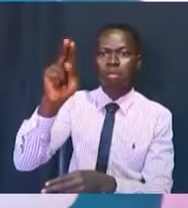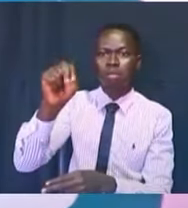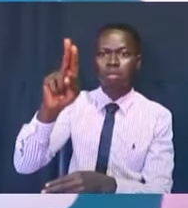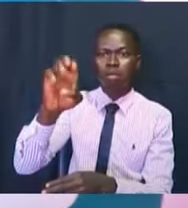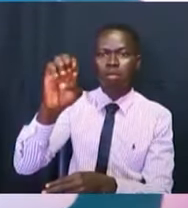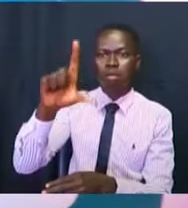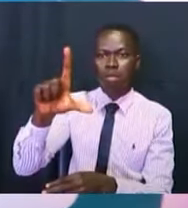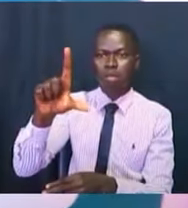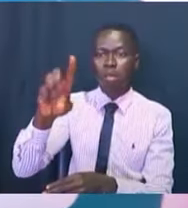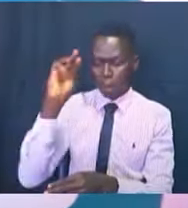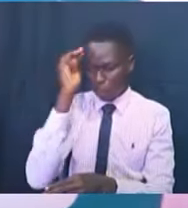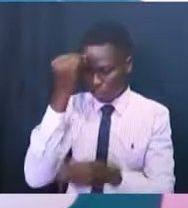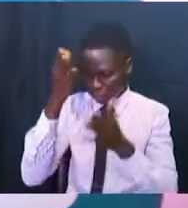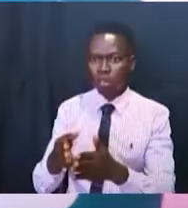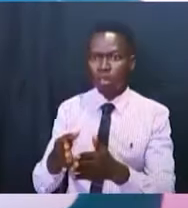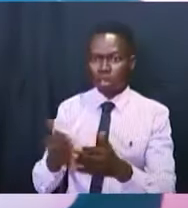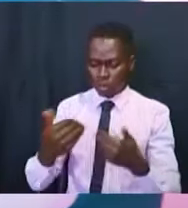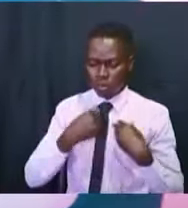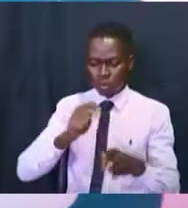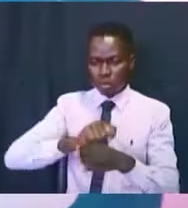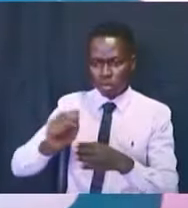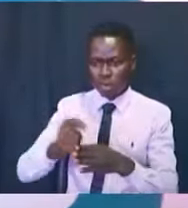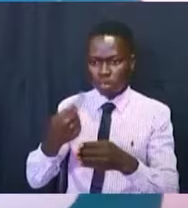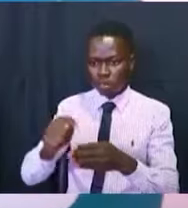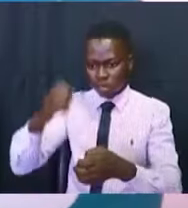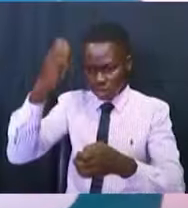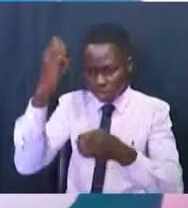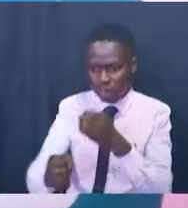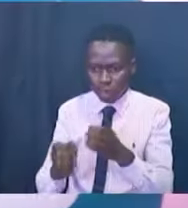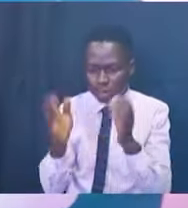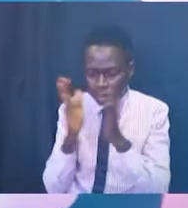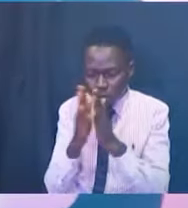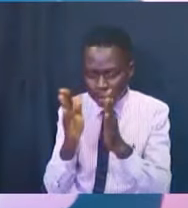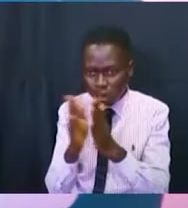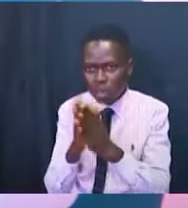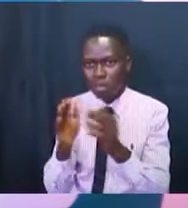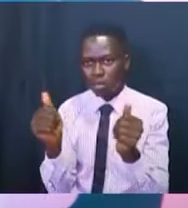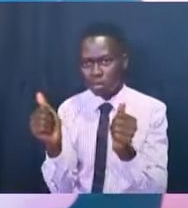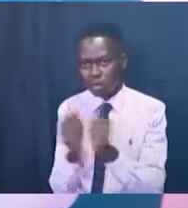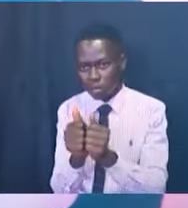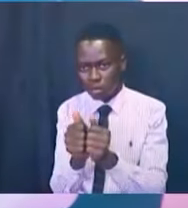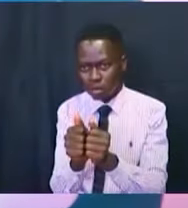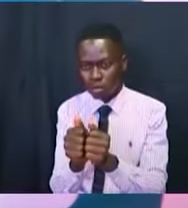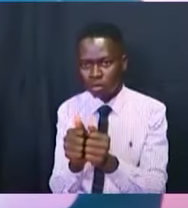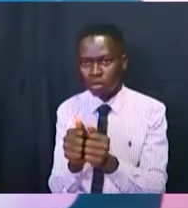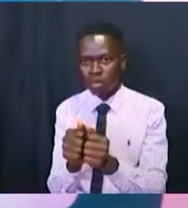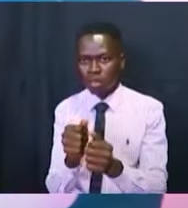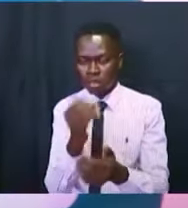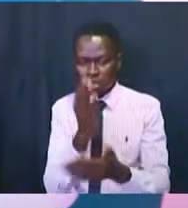training. He ended a congressional prayer with